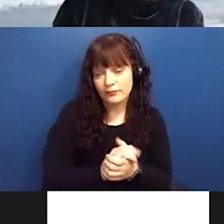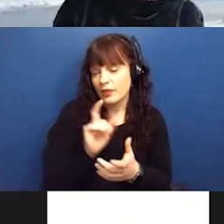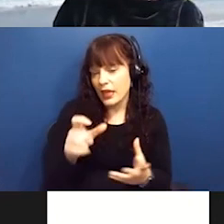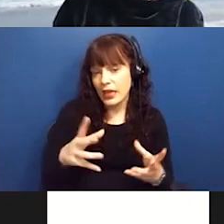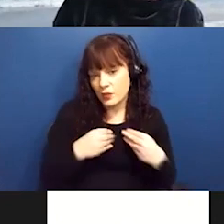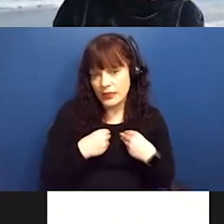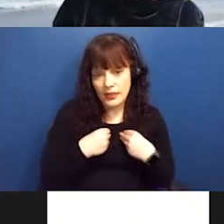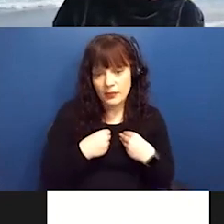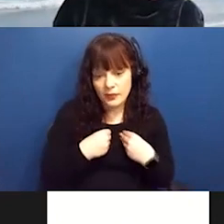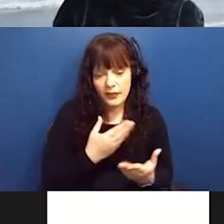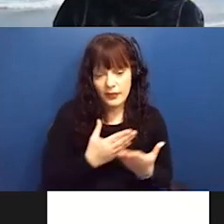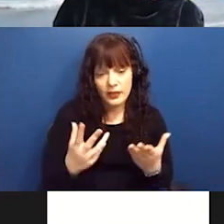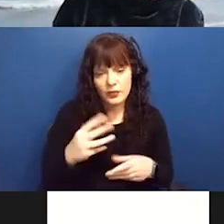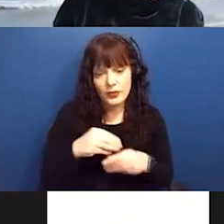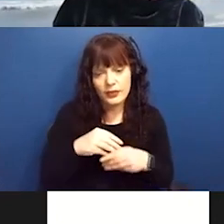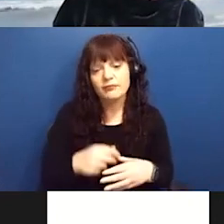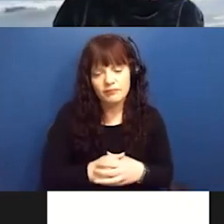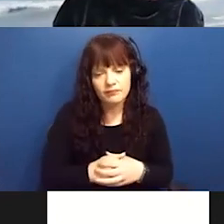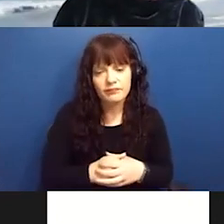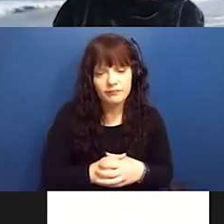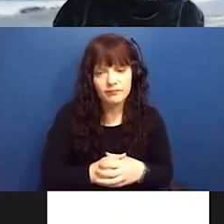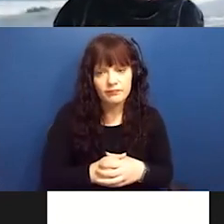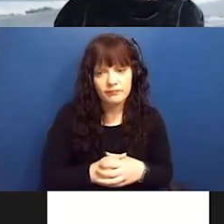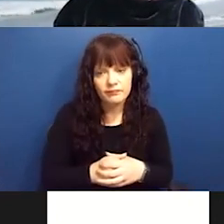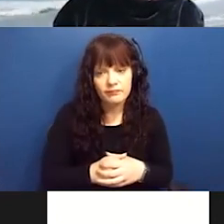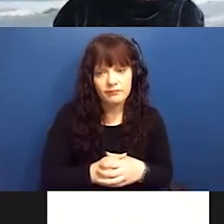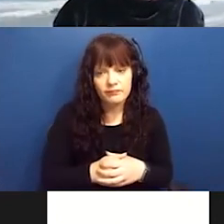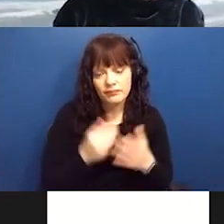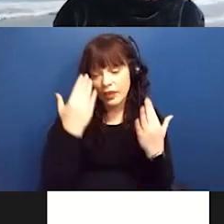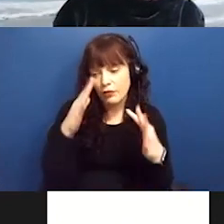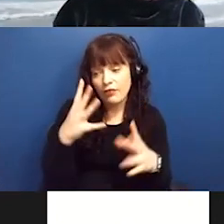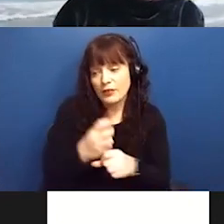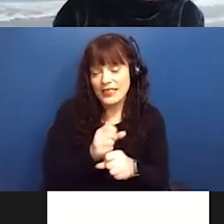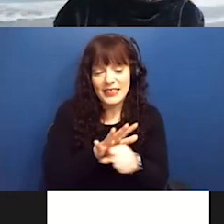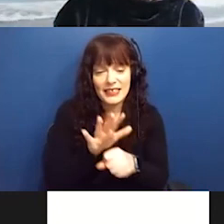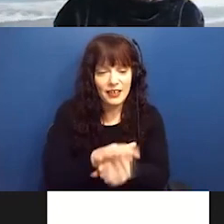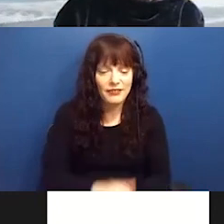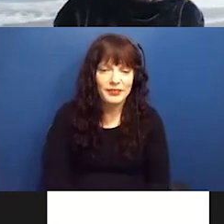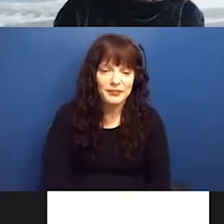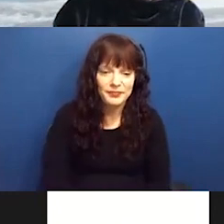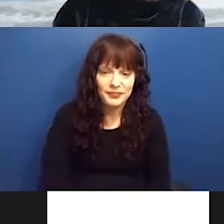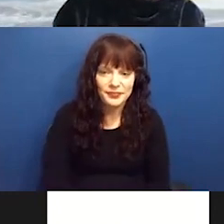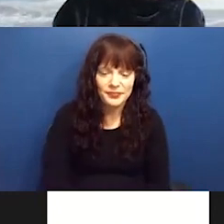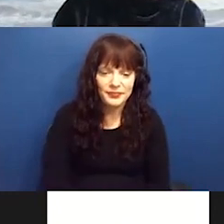things in myself. I don't know if that was succinct enough, but anyway.